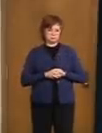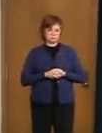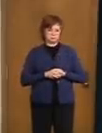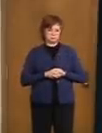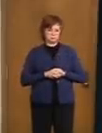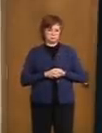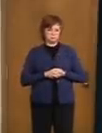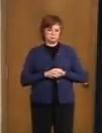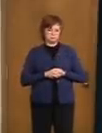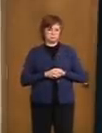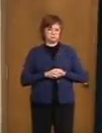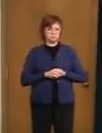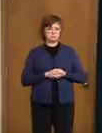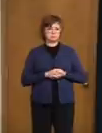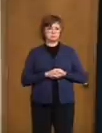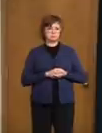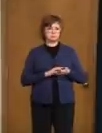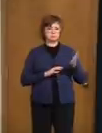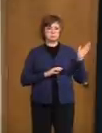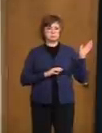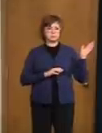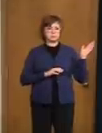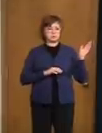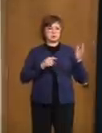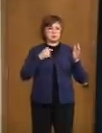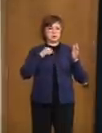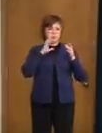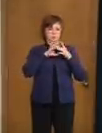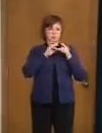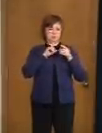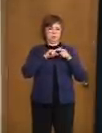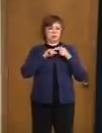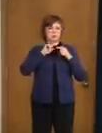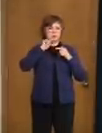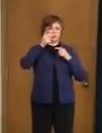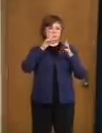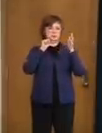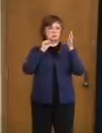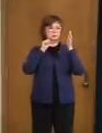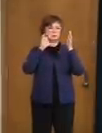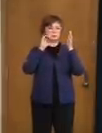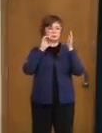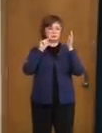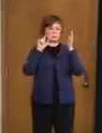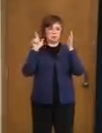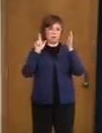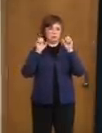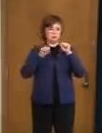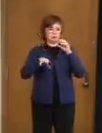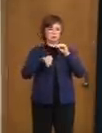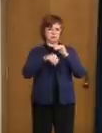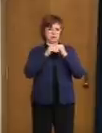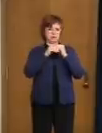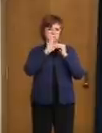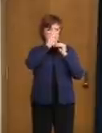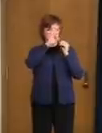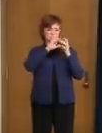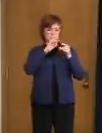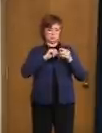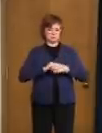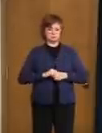that they're finding out? Yeah, thanks. And, I'll make a few comments and then Mr. Scott Livingston may also want to add. But, one thing